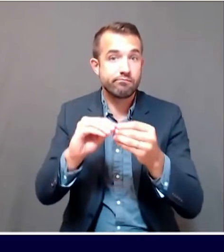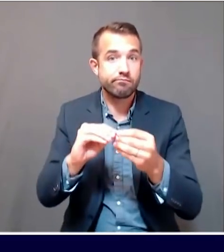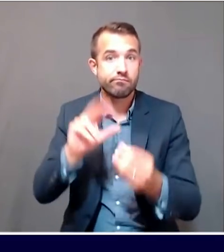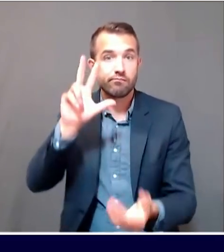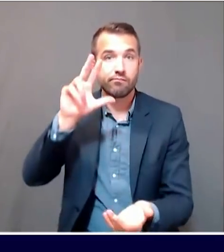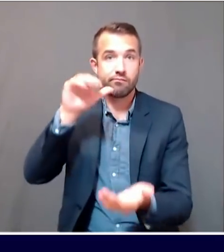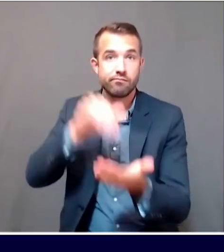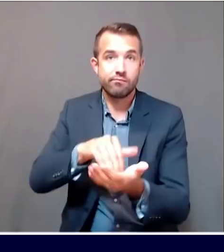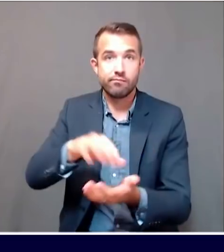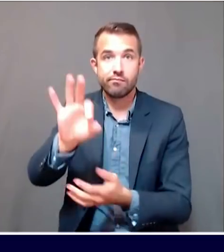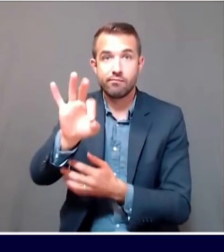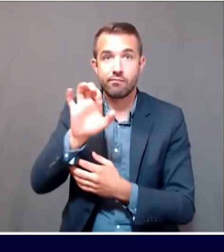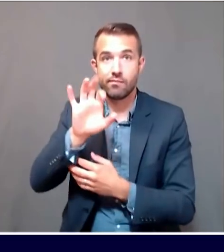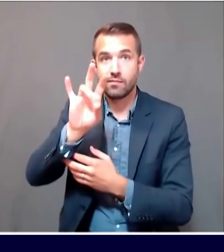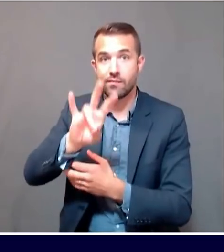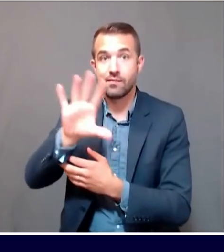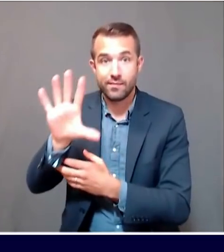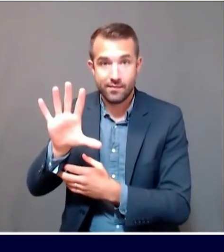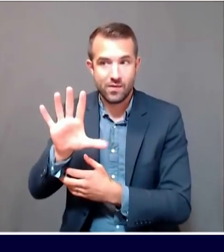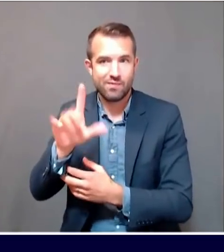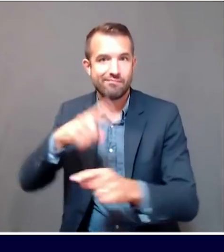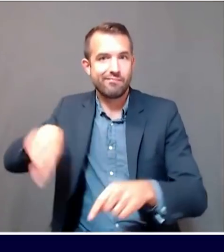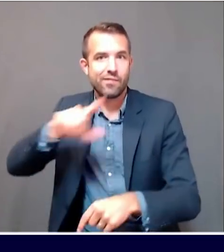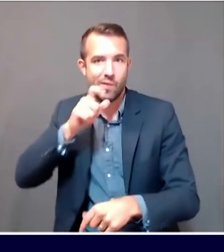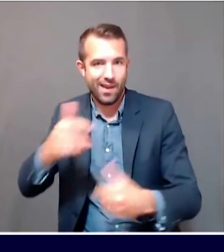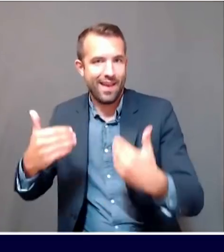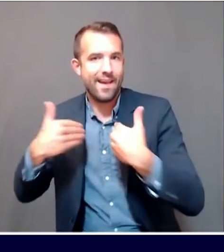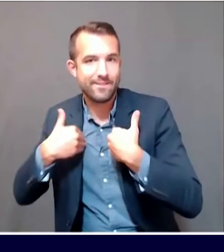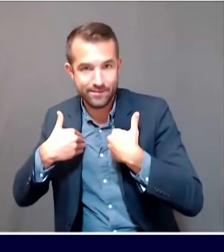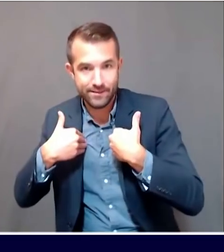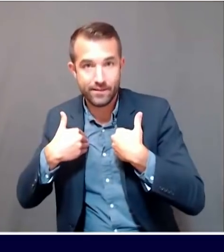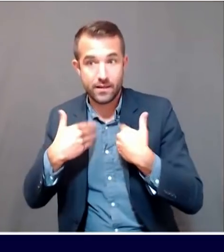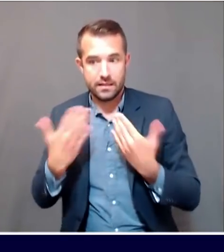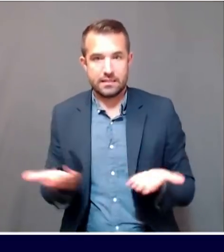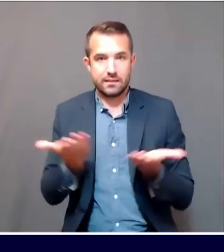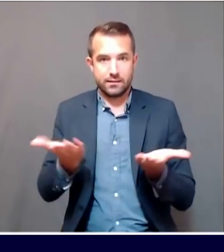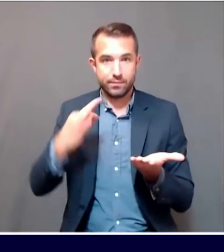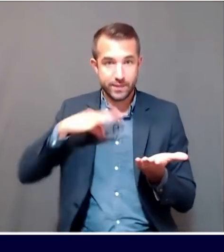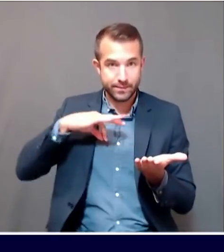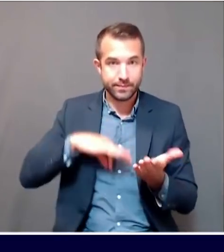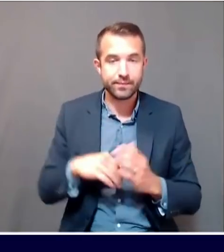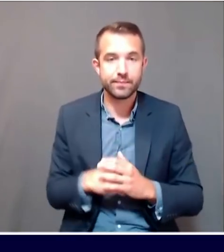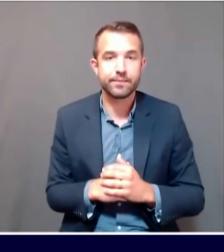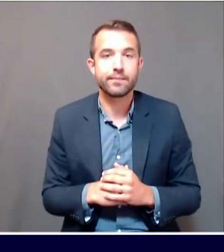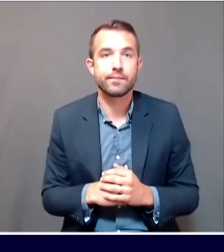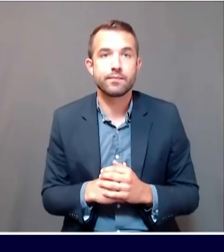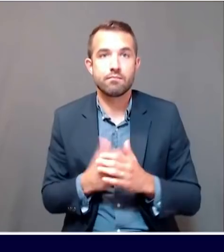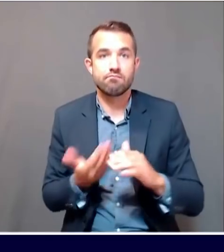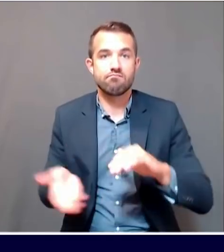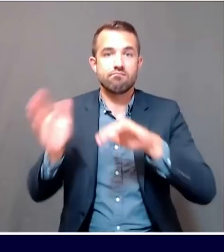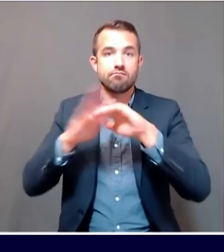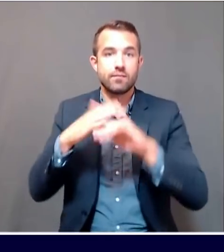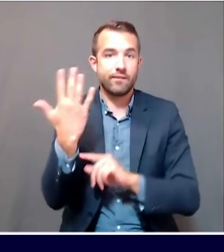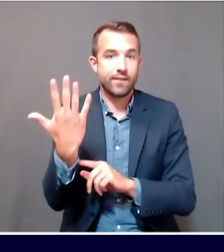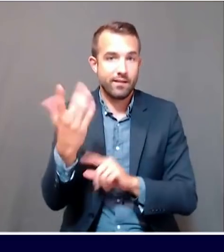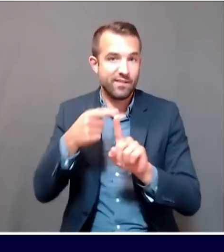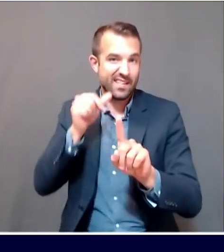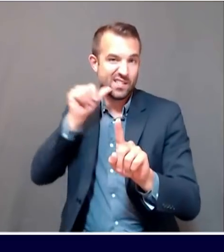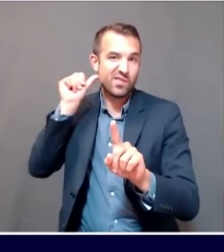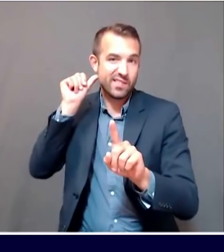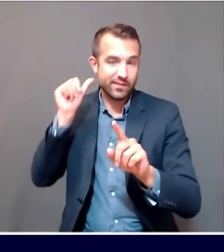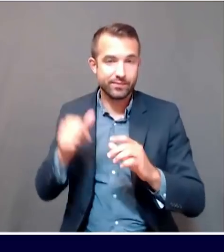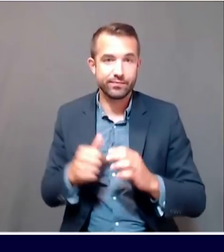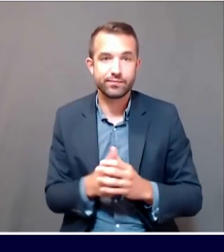3,975 cases of COVID-19 statewide. That's an increase of 5 cases since yesterday. Of